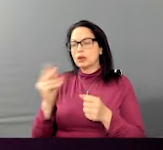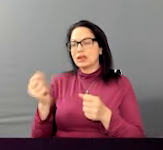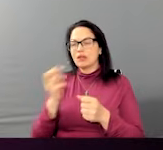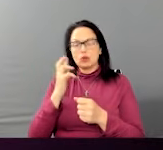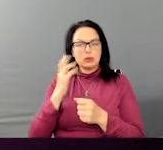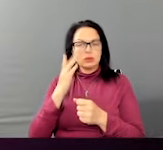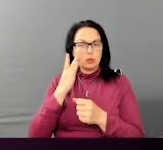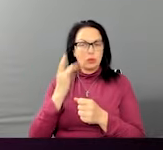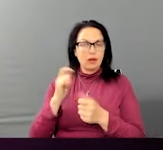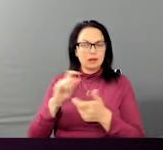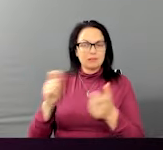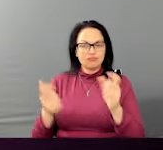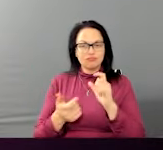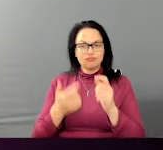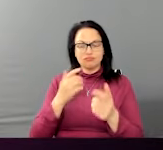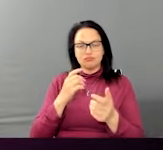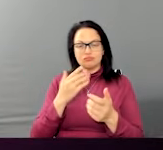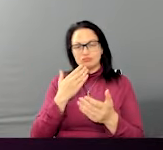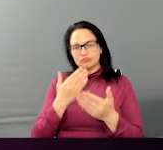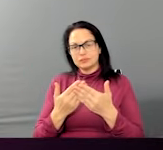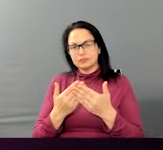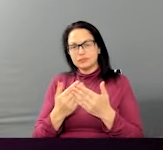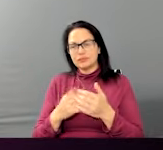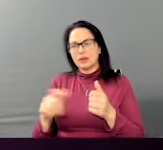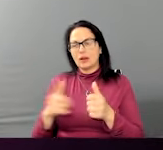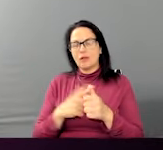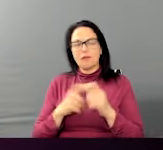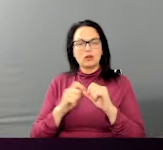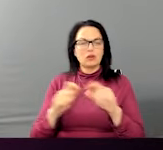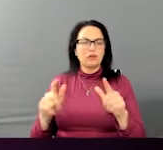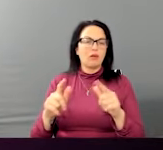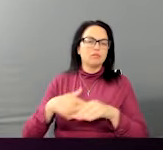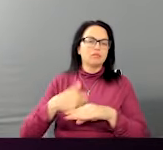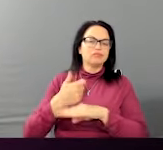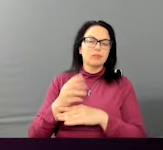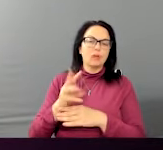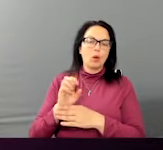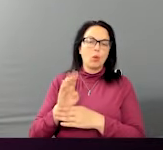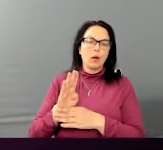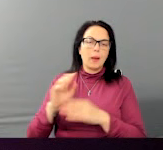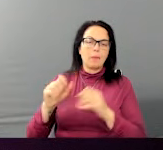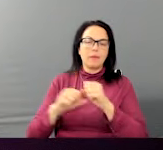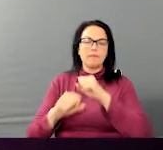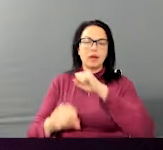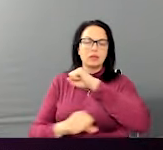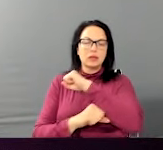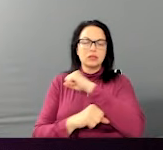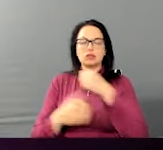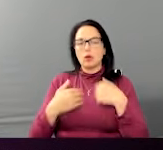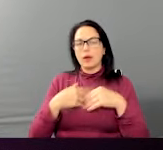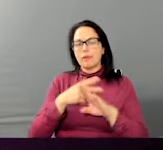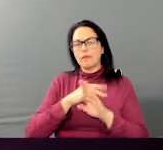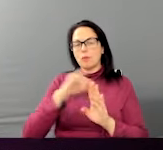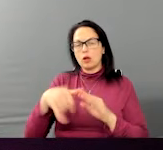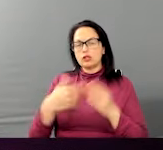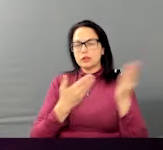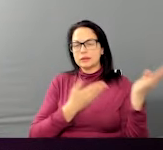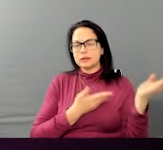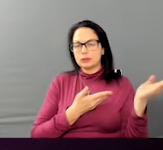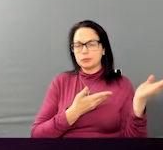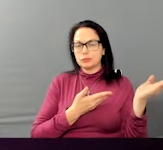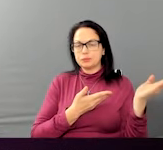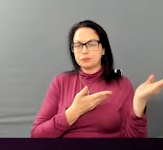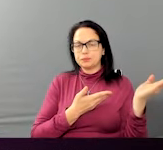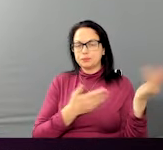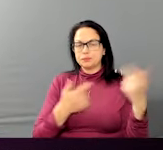to change really well. First of all, it's built on a web foundation. So I've got a little project here, and I just want to